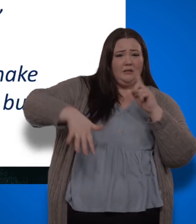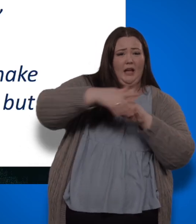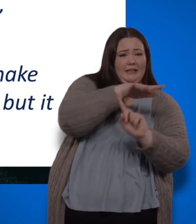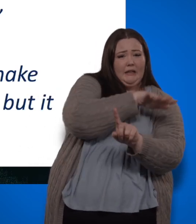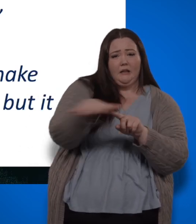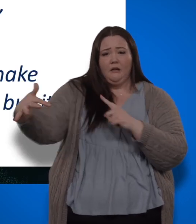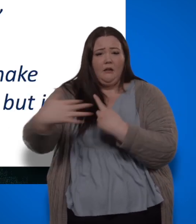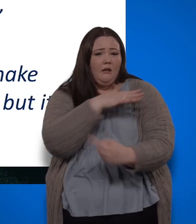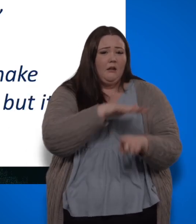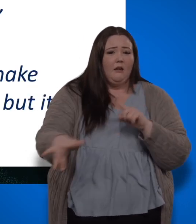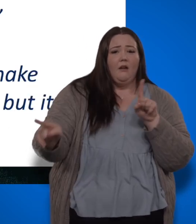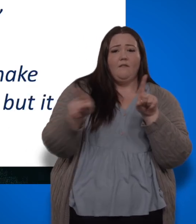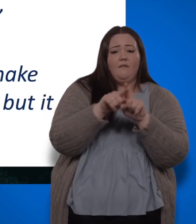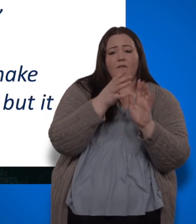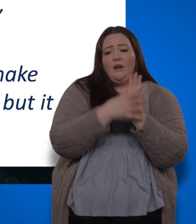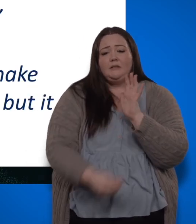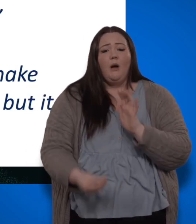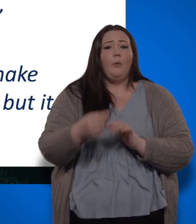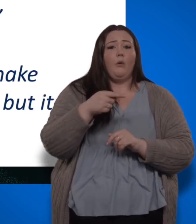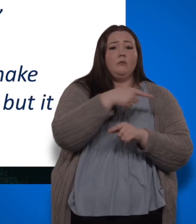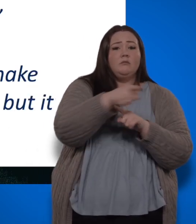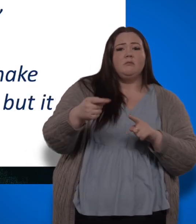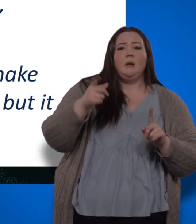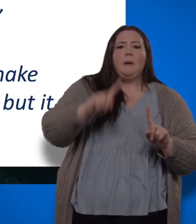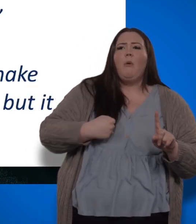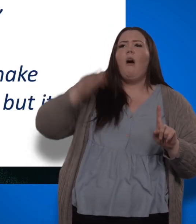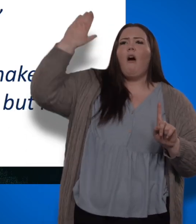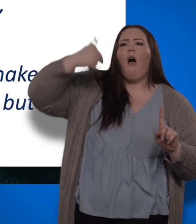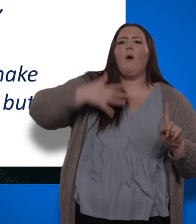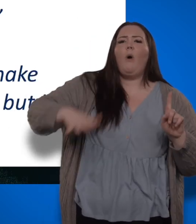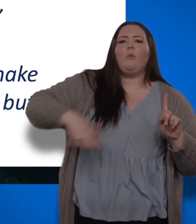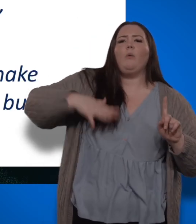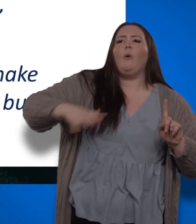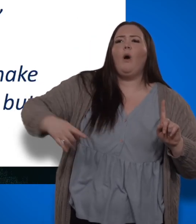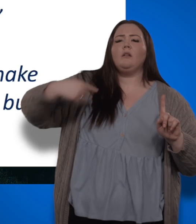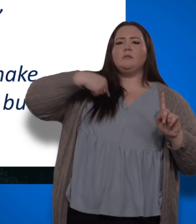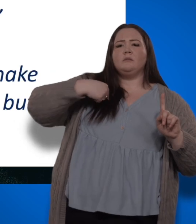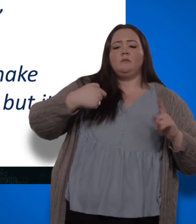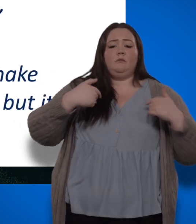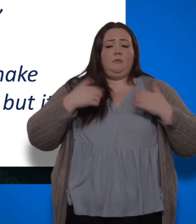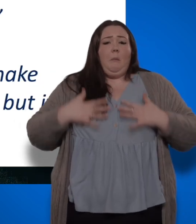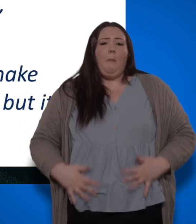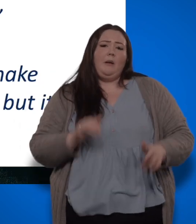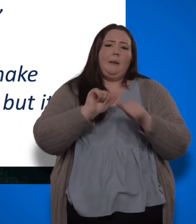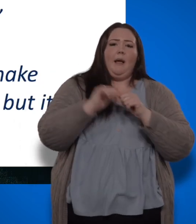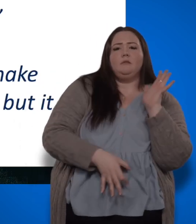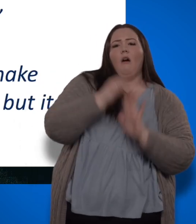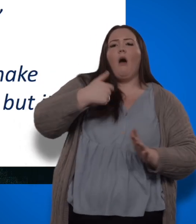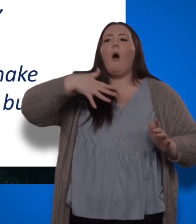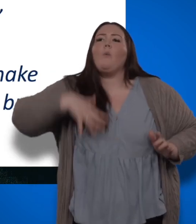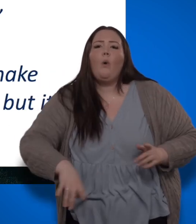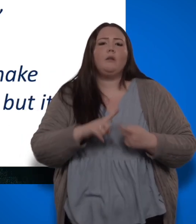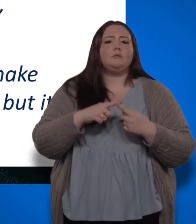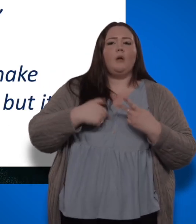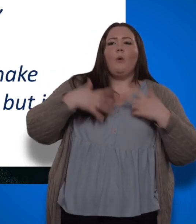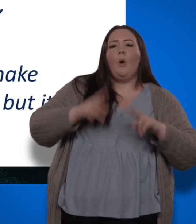consumerism, which says, I want a better body. I want to look different. I want to change. I